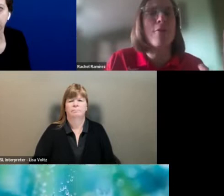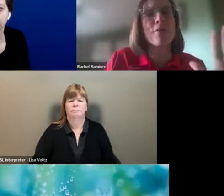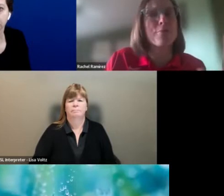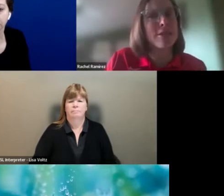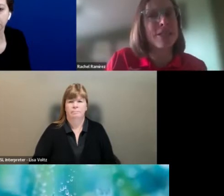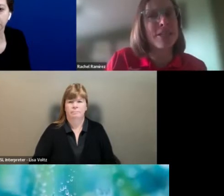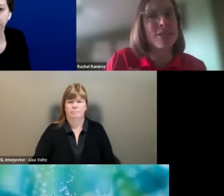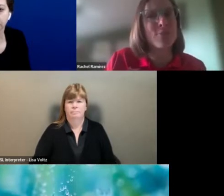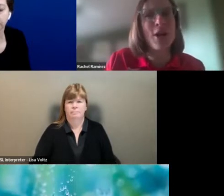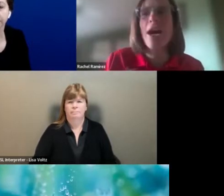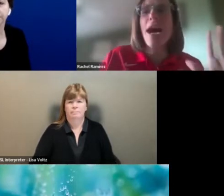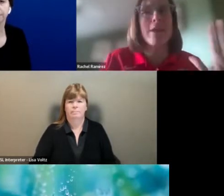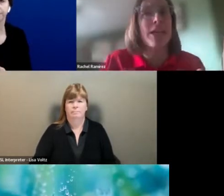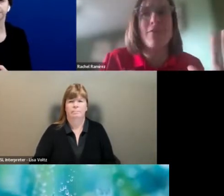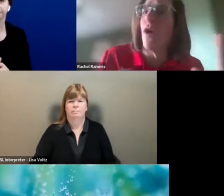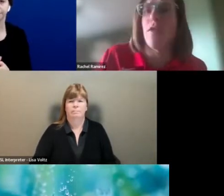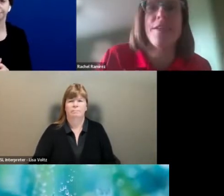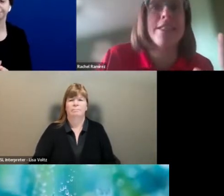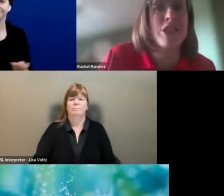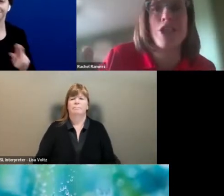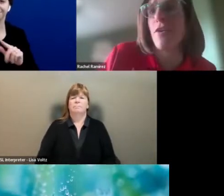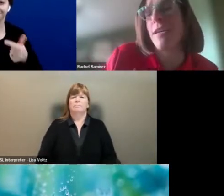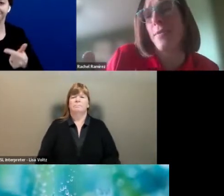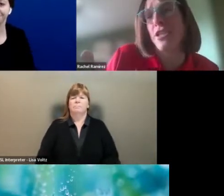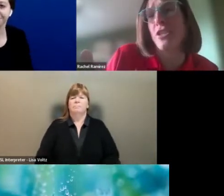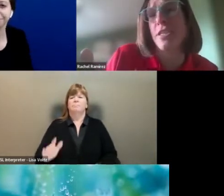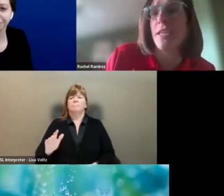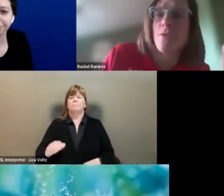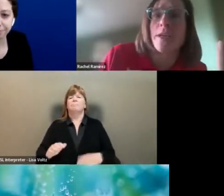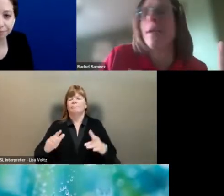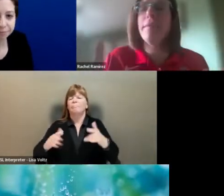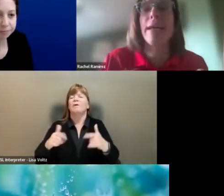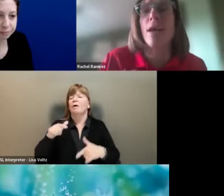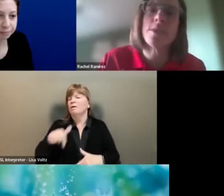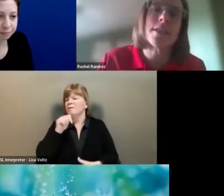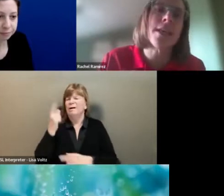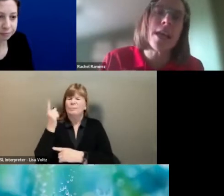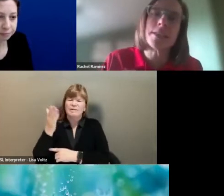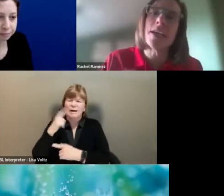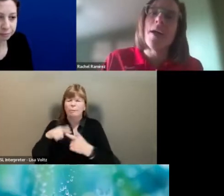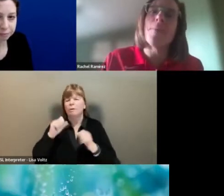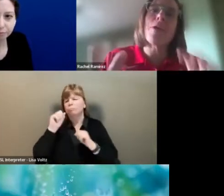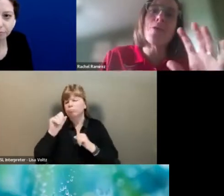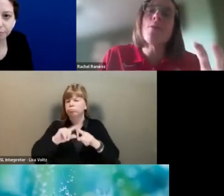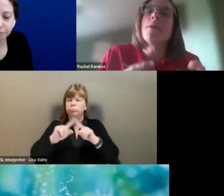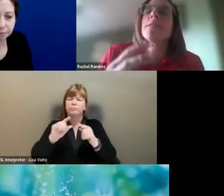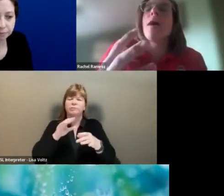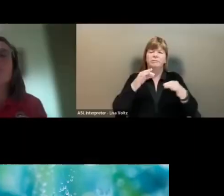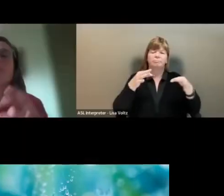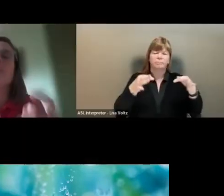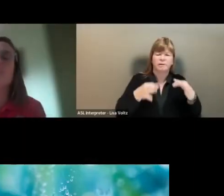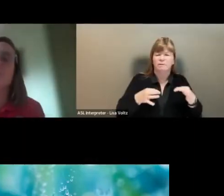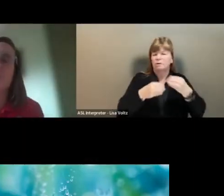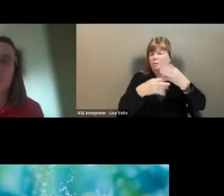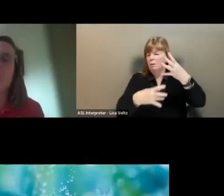is not one of those presentations where I'm going to give you all of these dictionary definitions and then you can take a quiz at the end. But I really want us to help